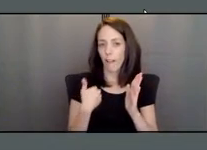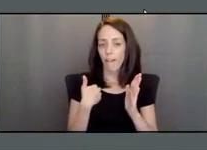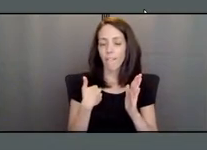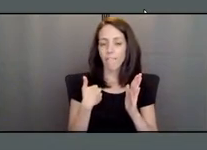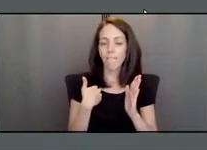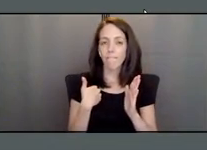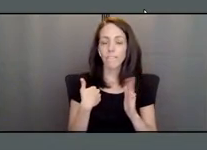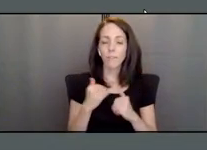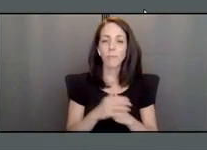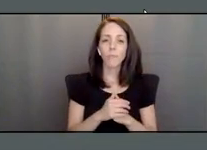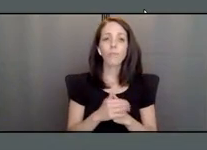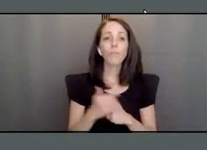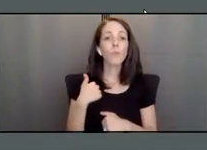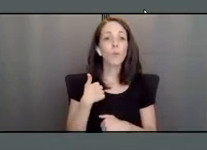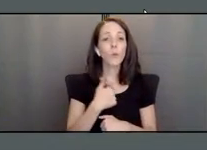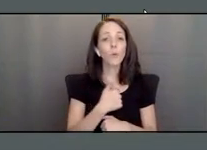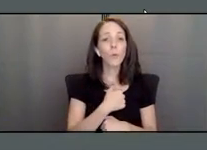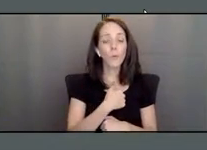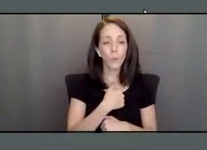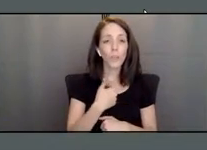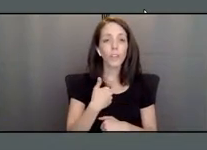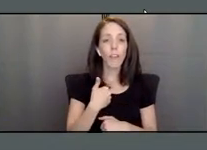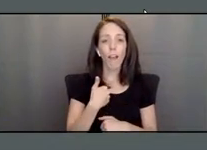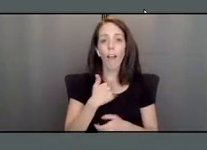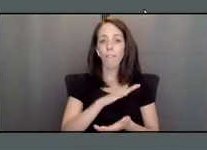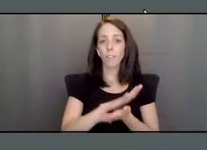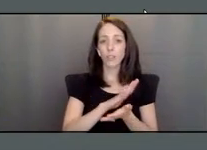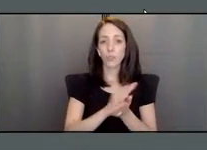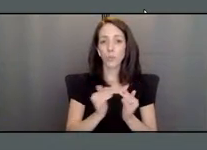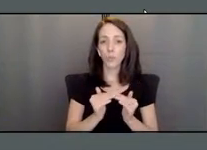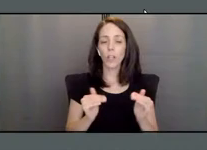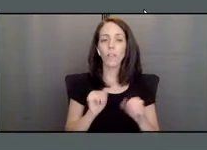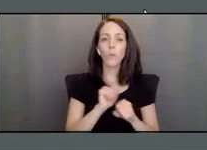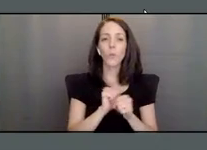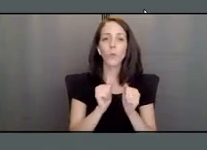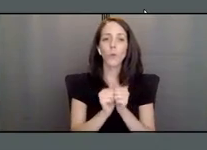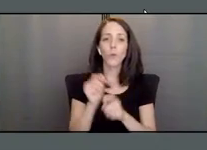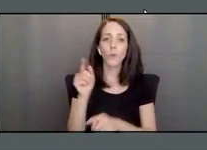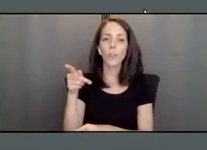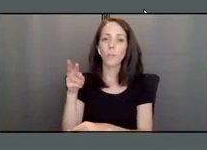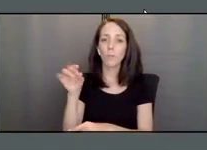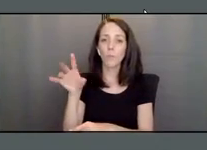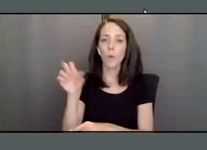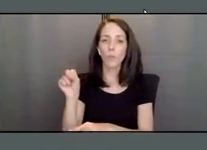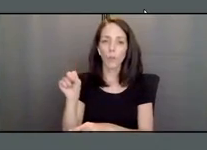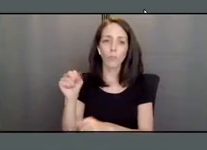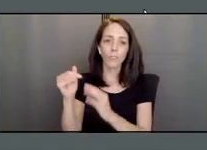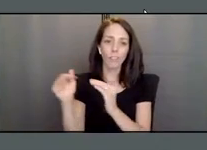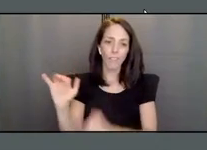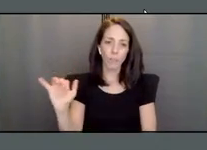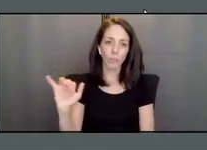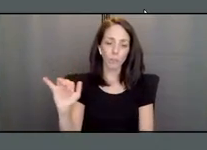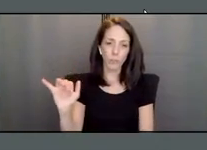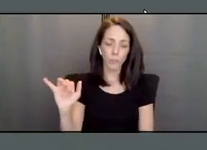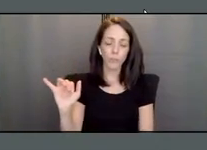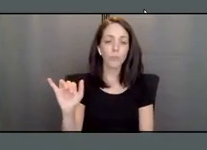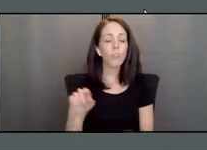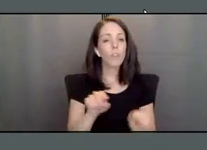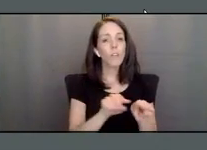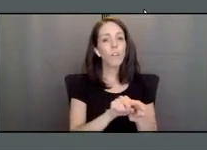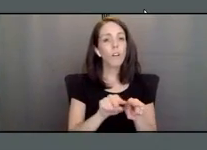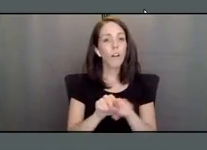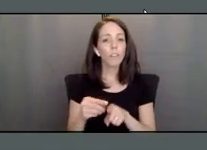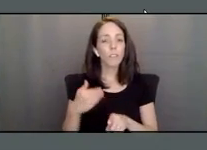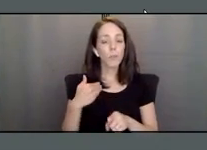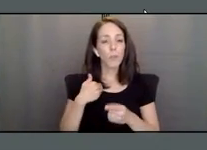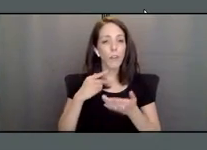have instituted at the school level, and we work very closely with the provost level on that. We also have a program